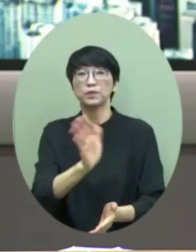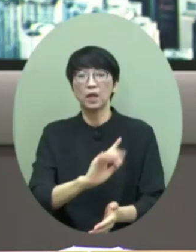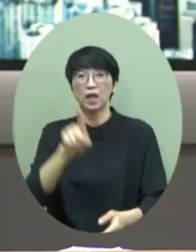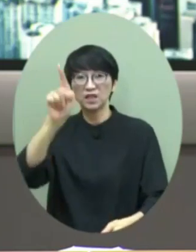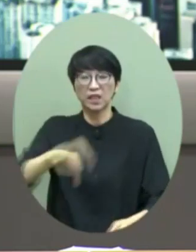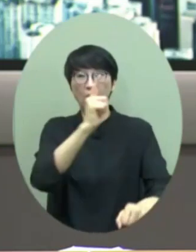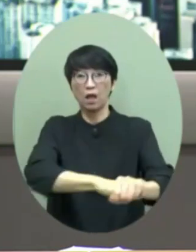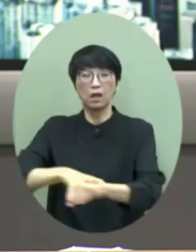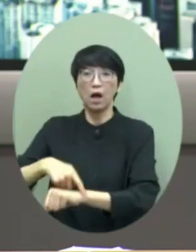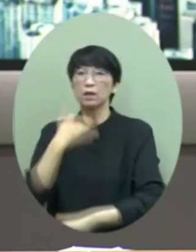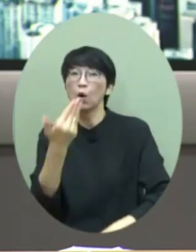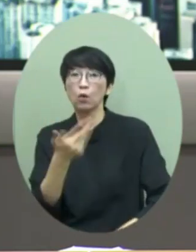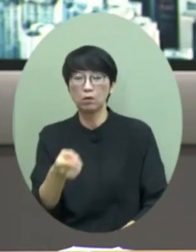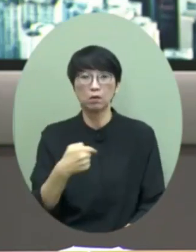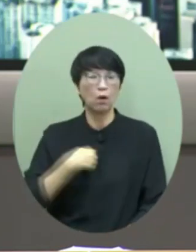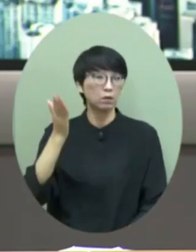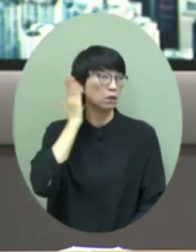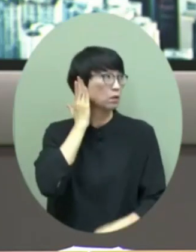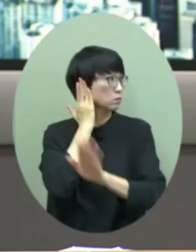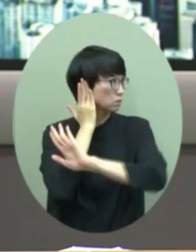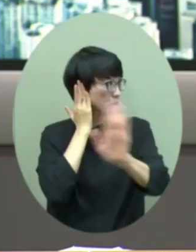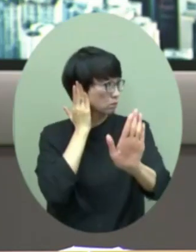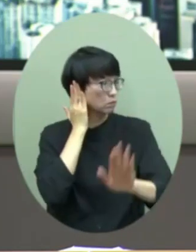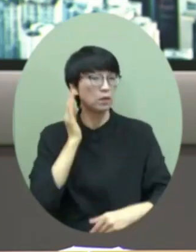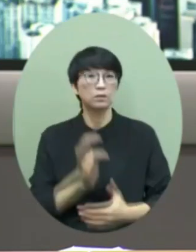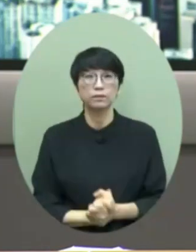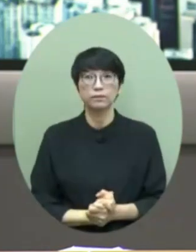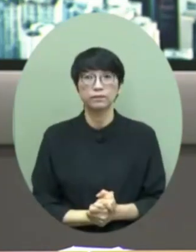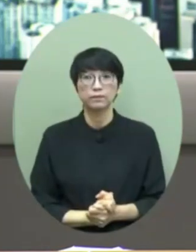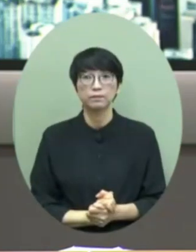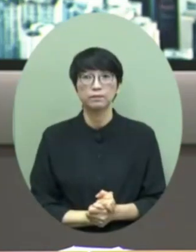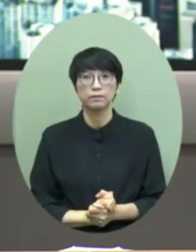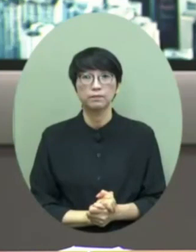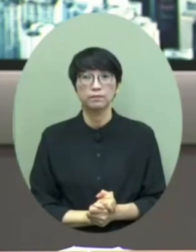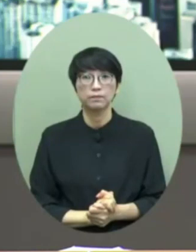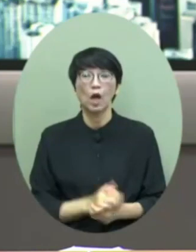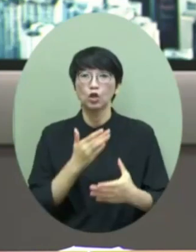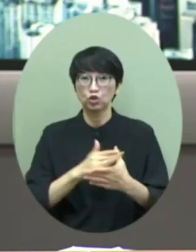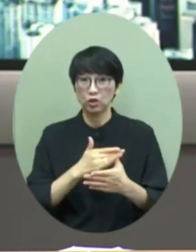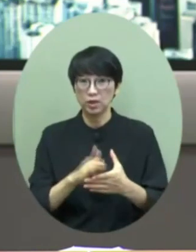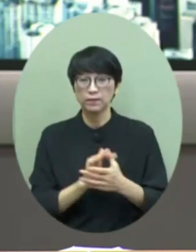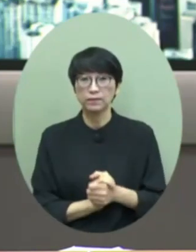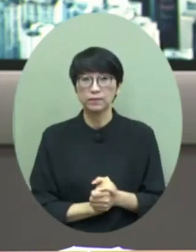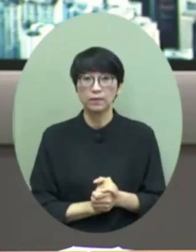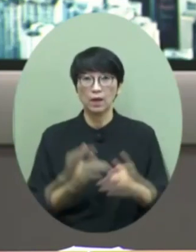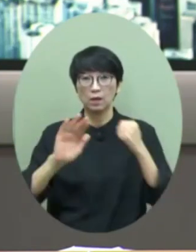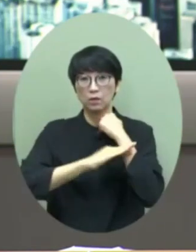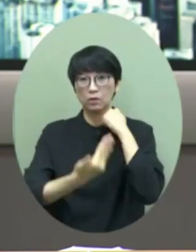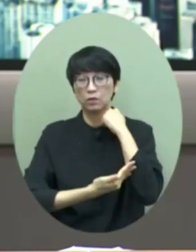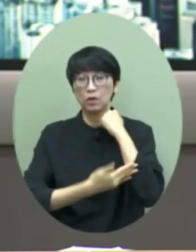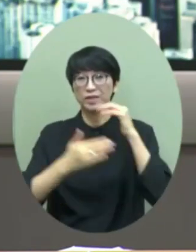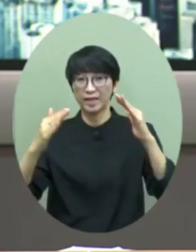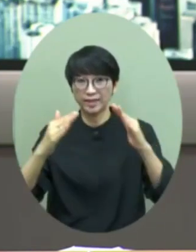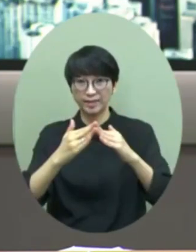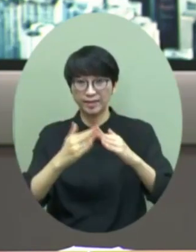to. Any decisions that the Department of Justice is going to make in relation to prosecutorial decision will, as always,